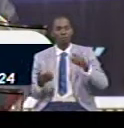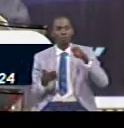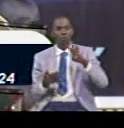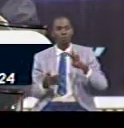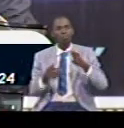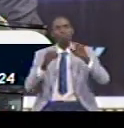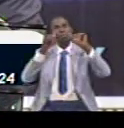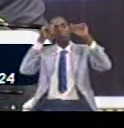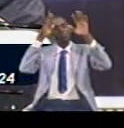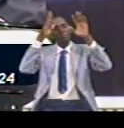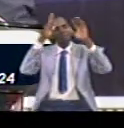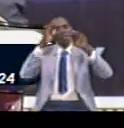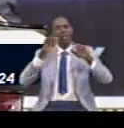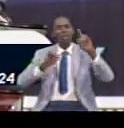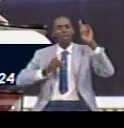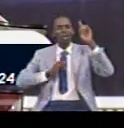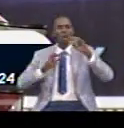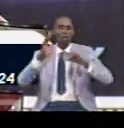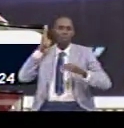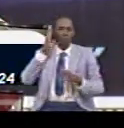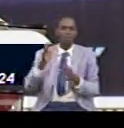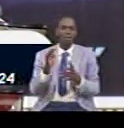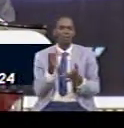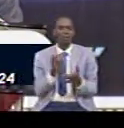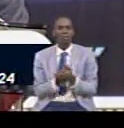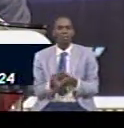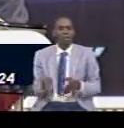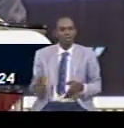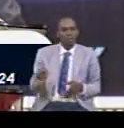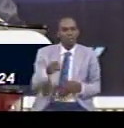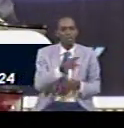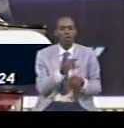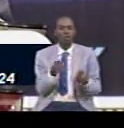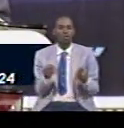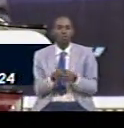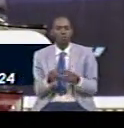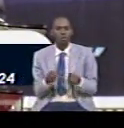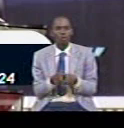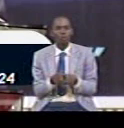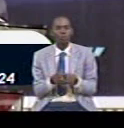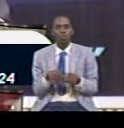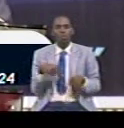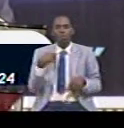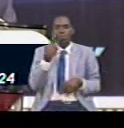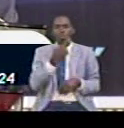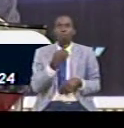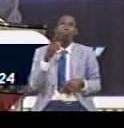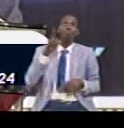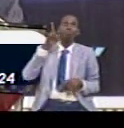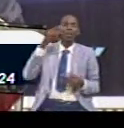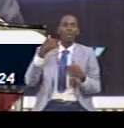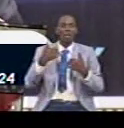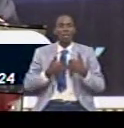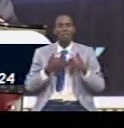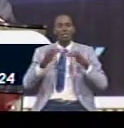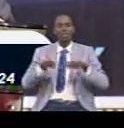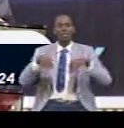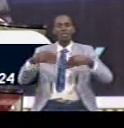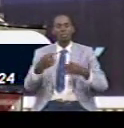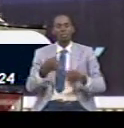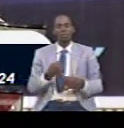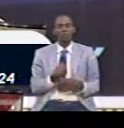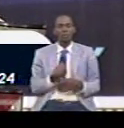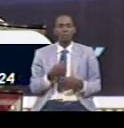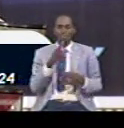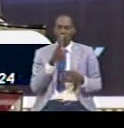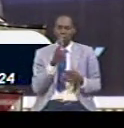I will that those that they also whom thou hast given me